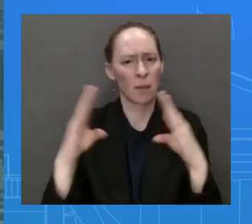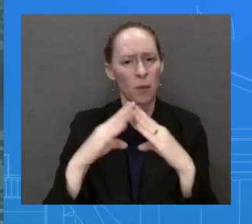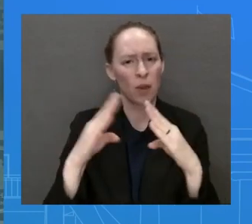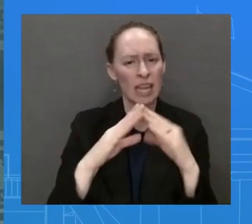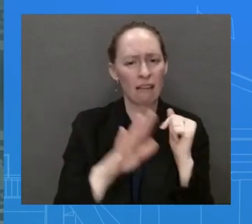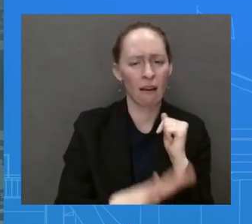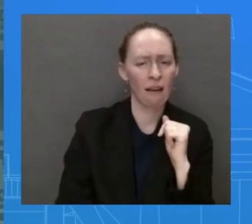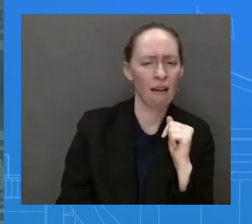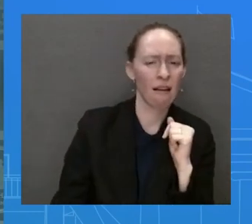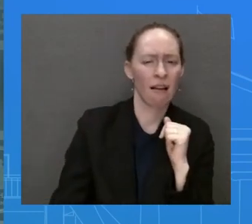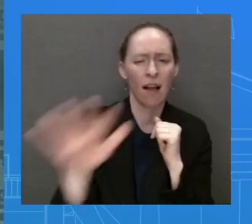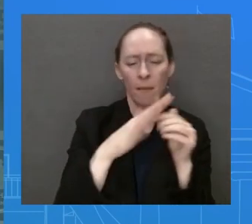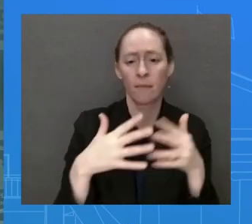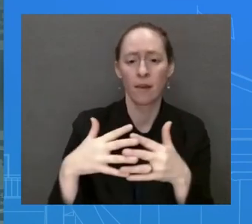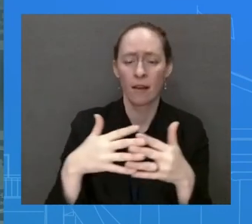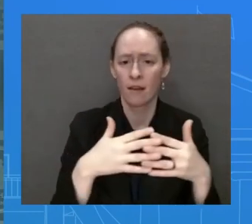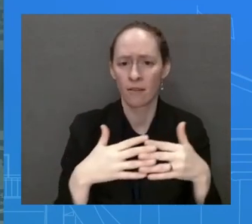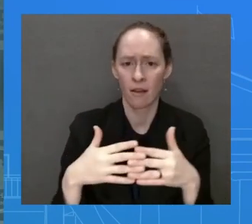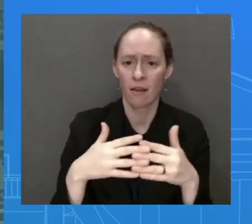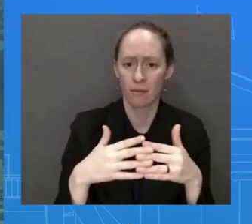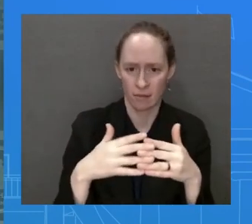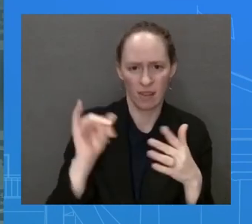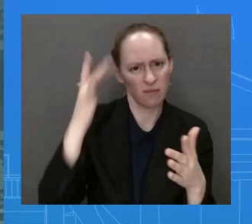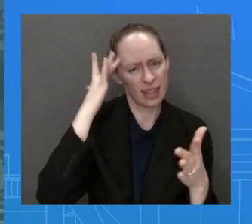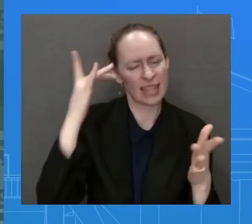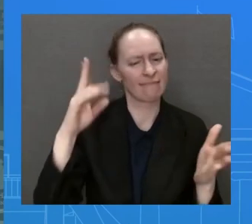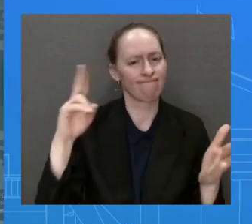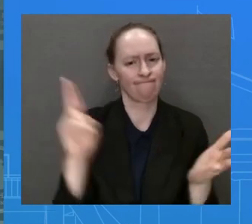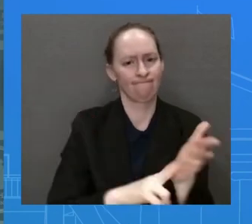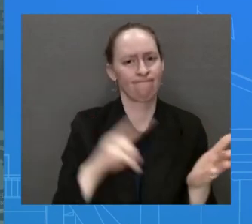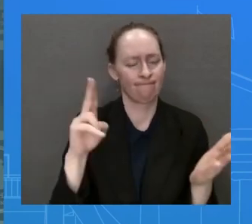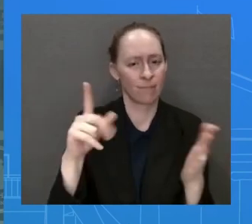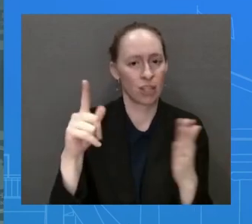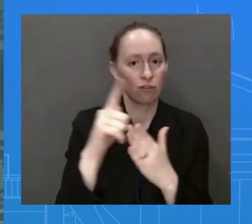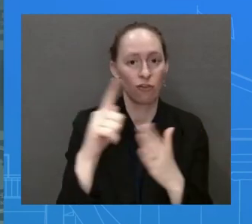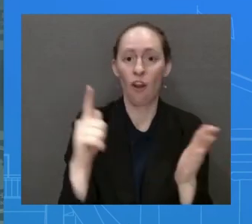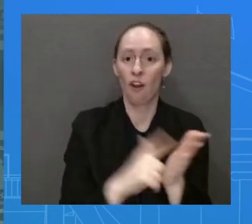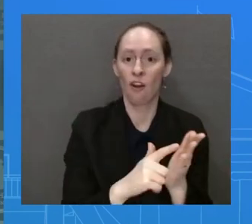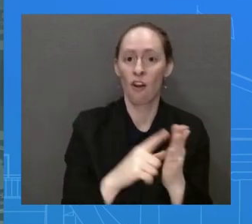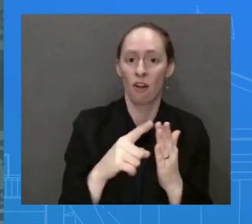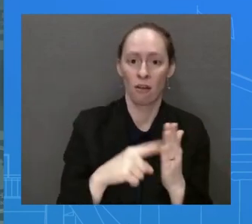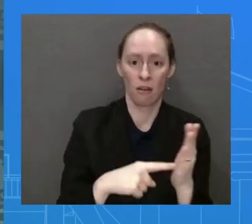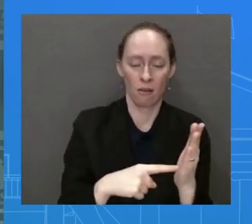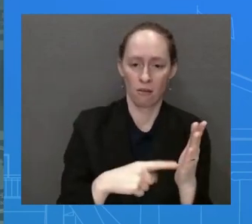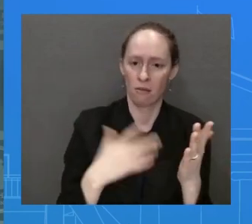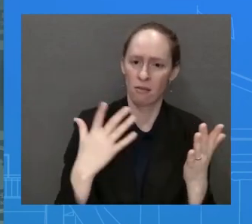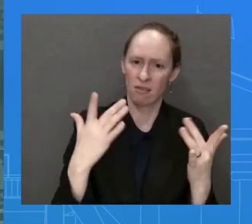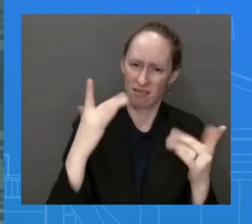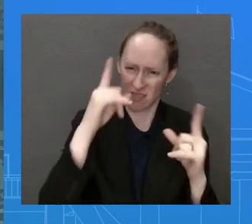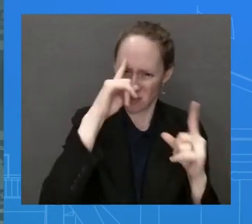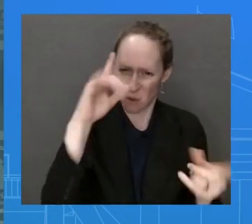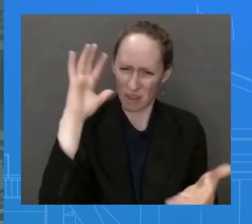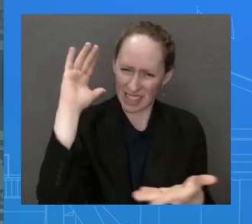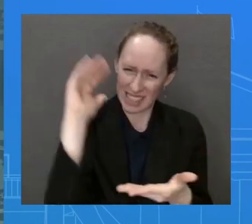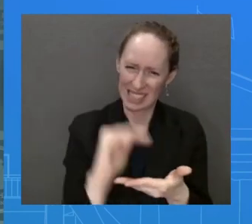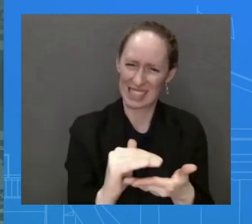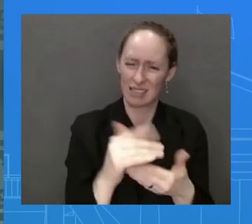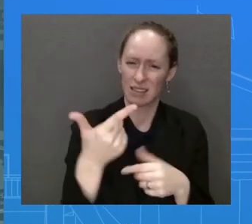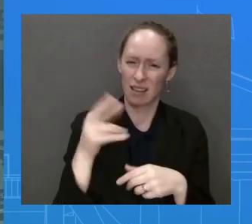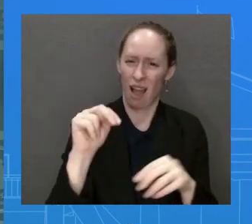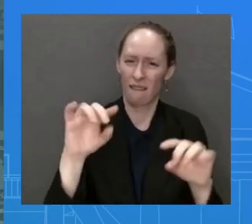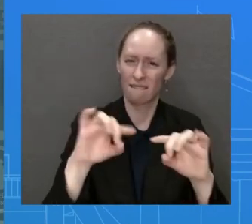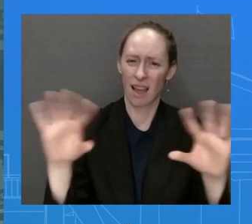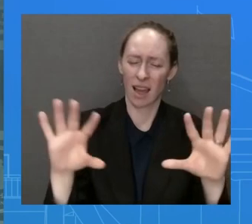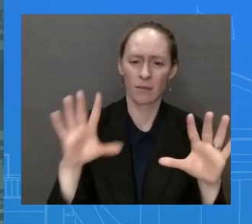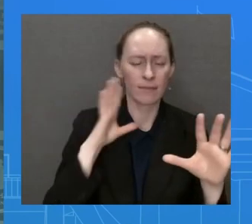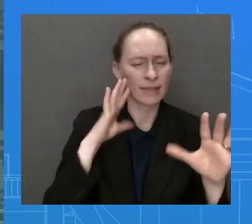gun violence just a couple of months ago, this past summer. And he's going to continue to call for the ban of assault weapons, working with Congress to